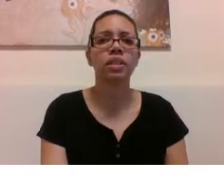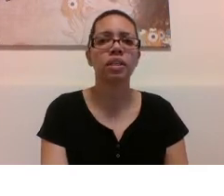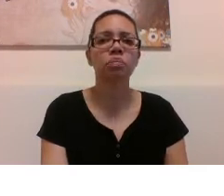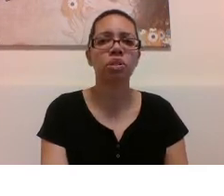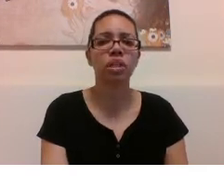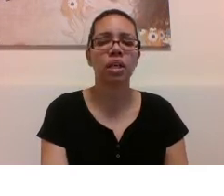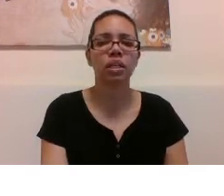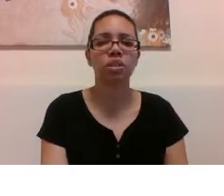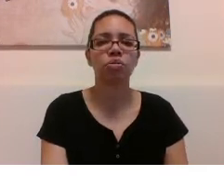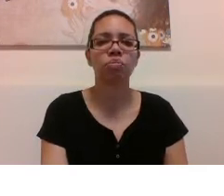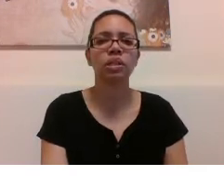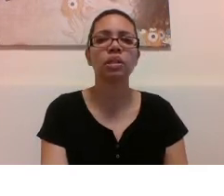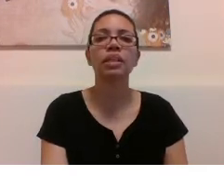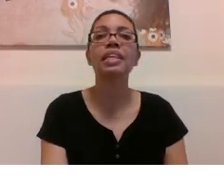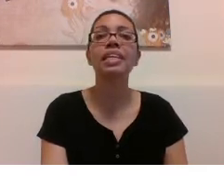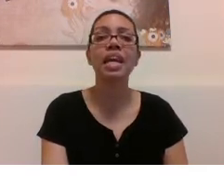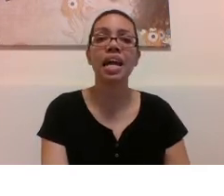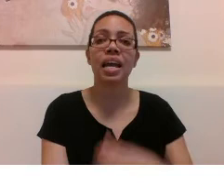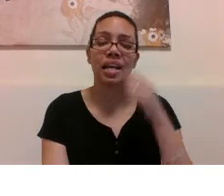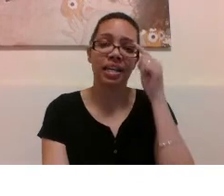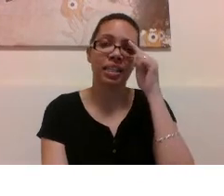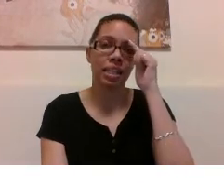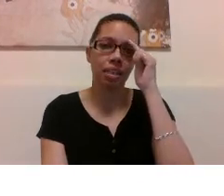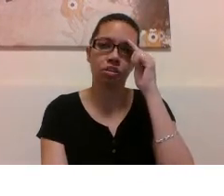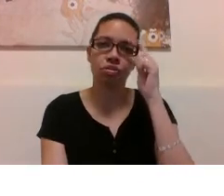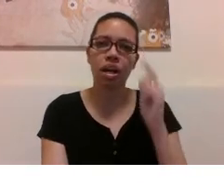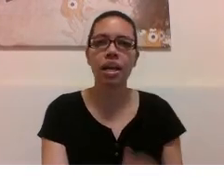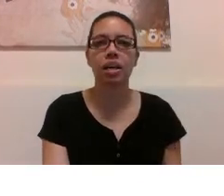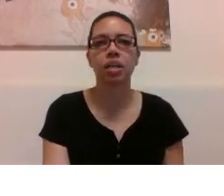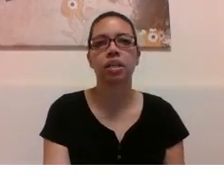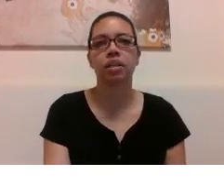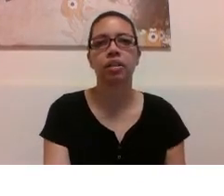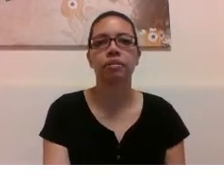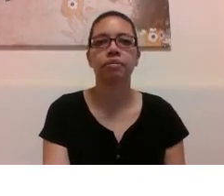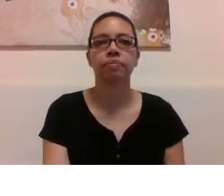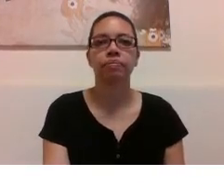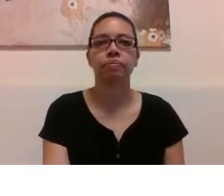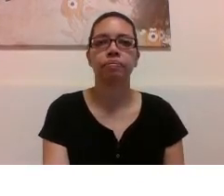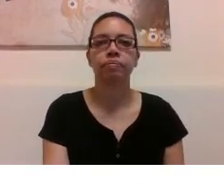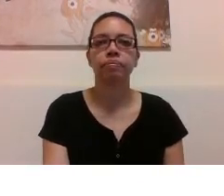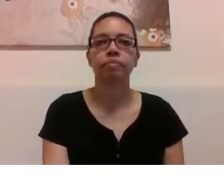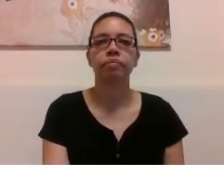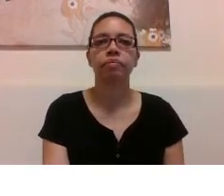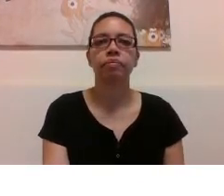Oh, is that a musical instrument? Yeah, it's a triangle.